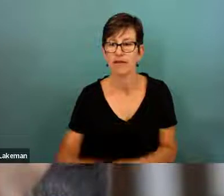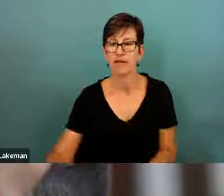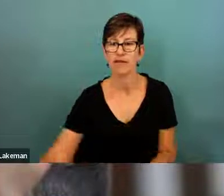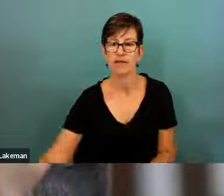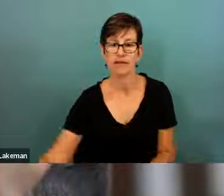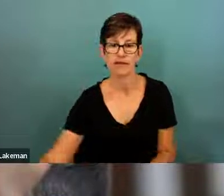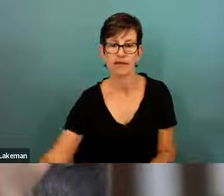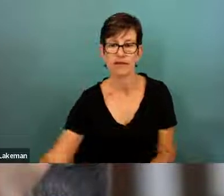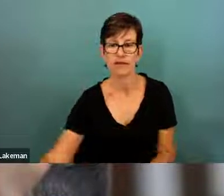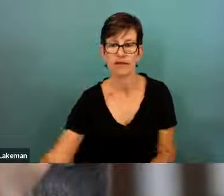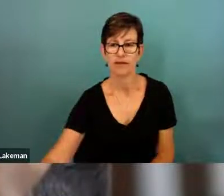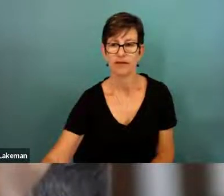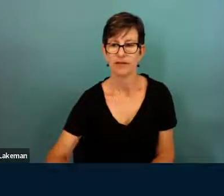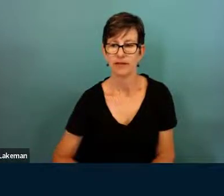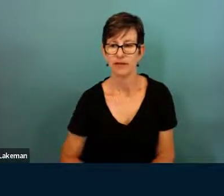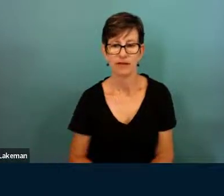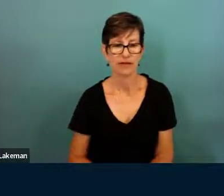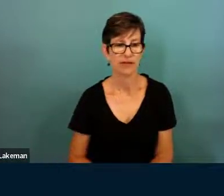Next slide.